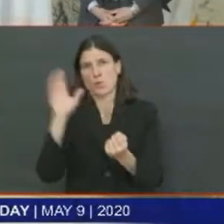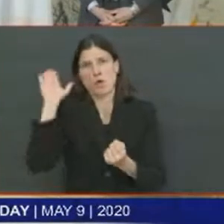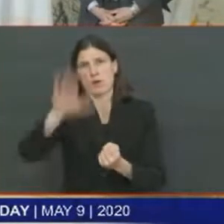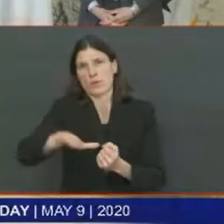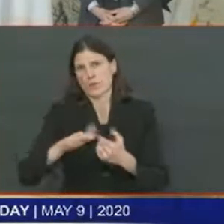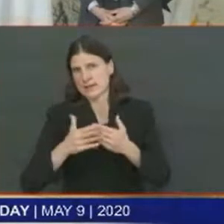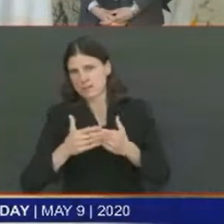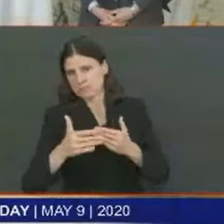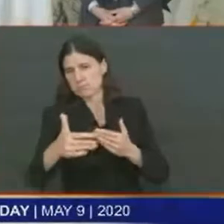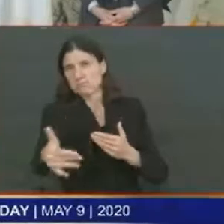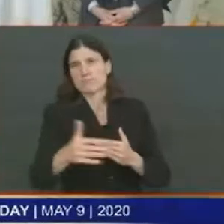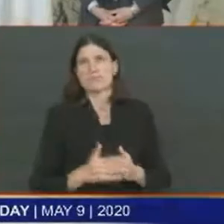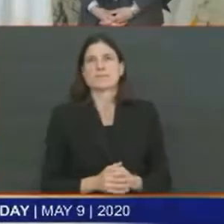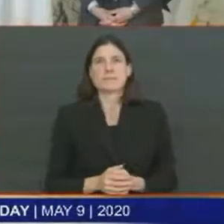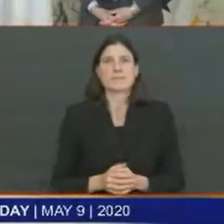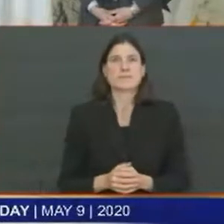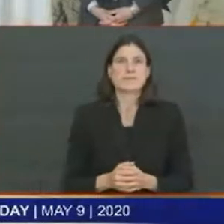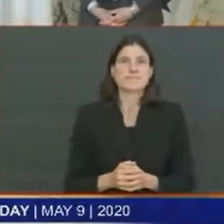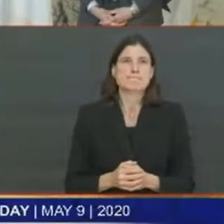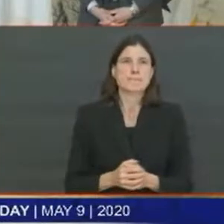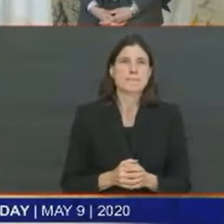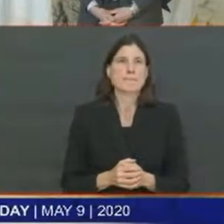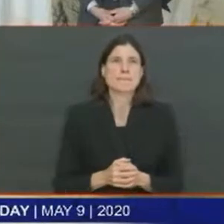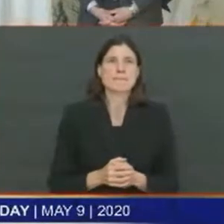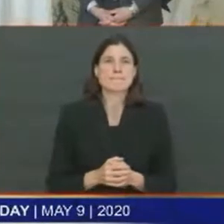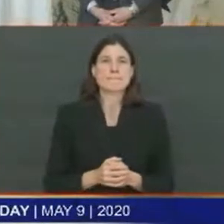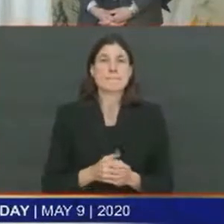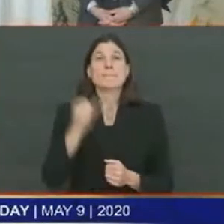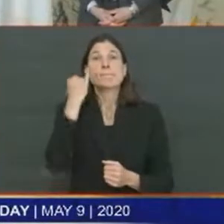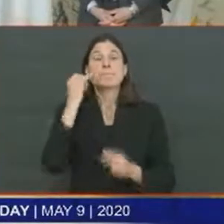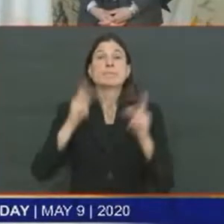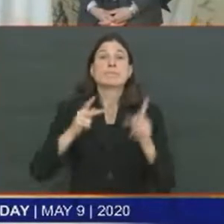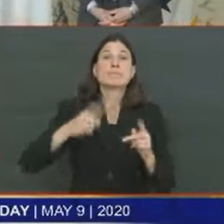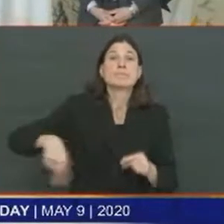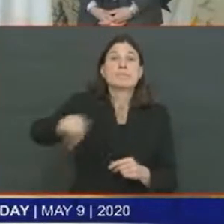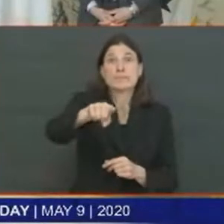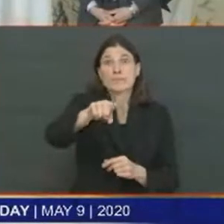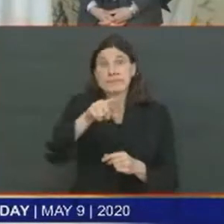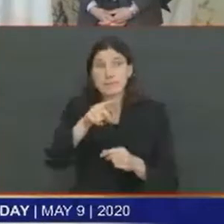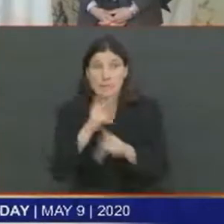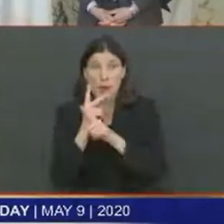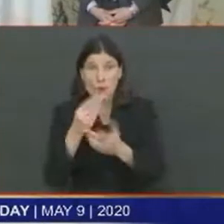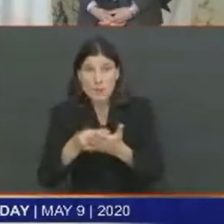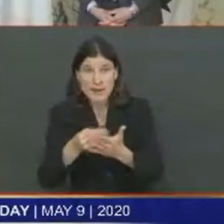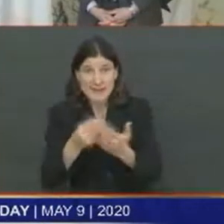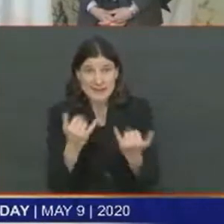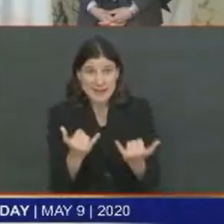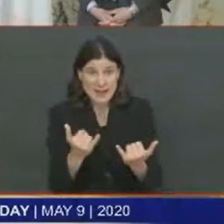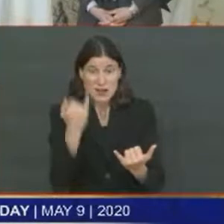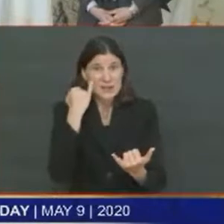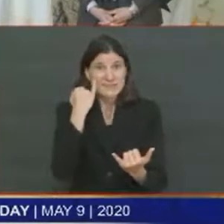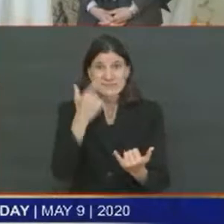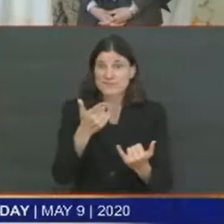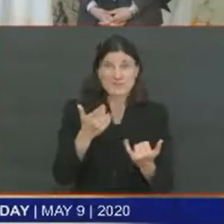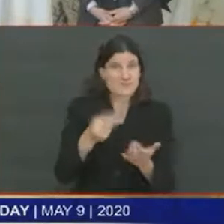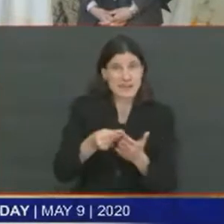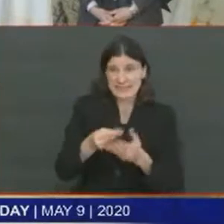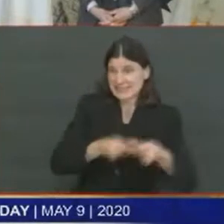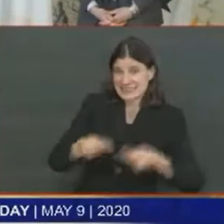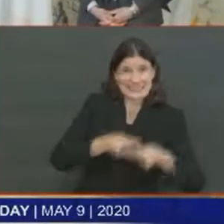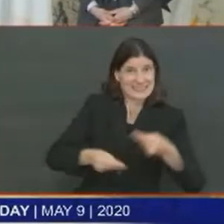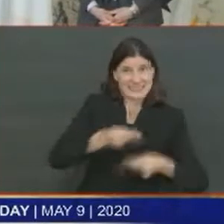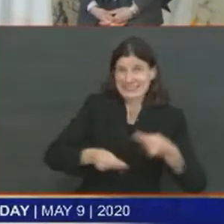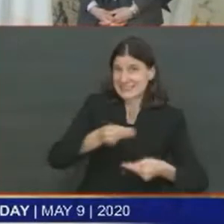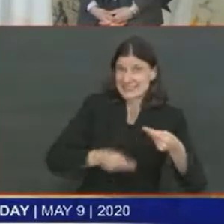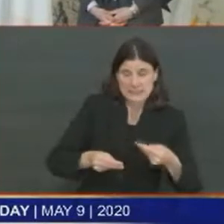is particularly designed for borrowers who have suffered financially during the crisis. And I want to right now thank the folks